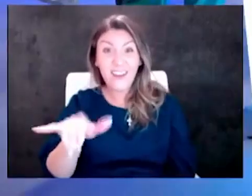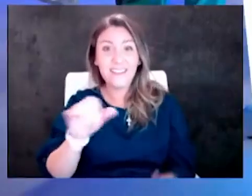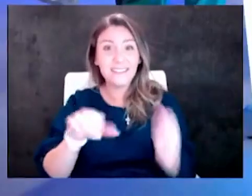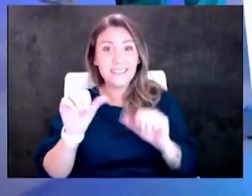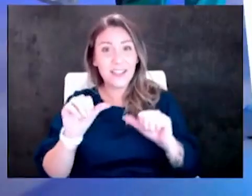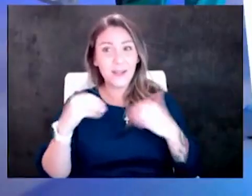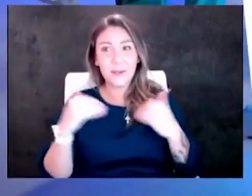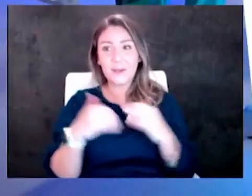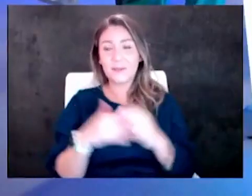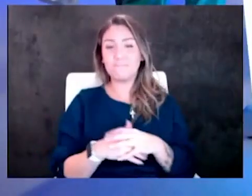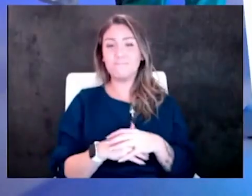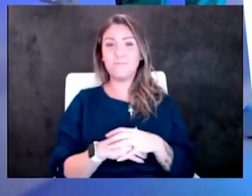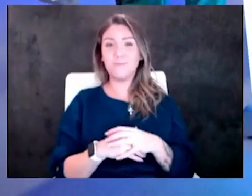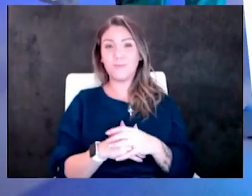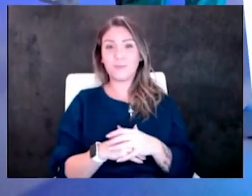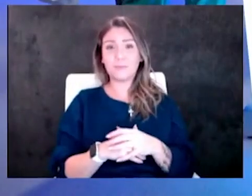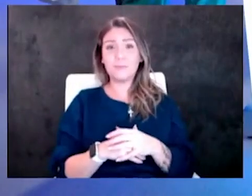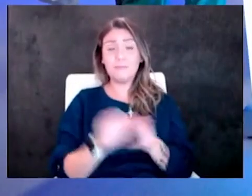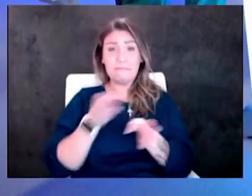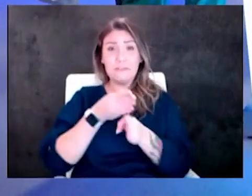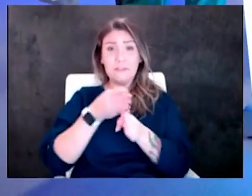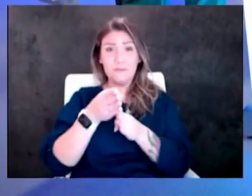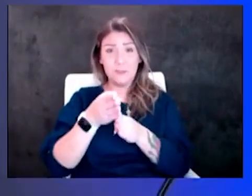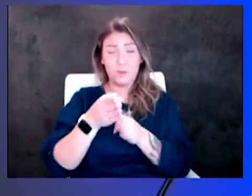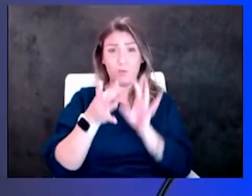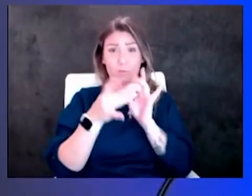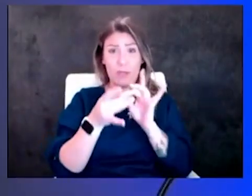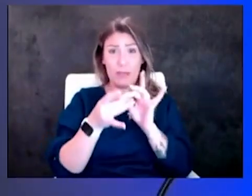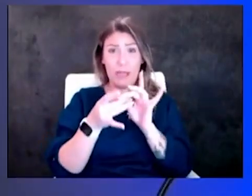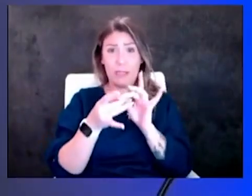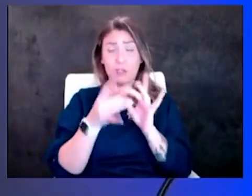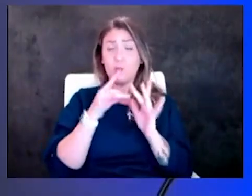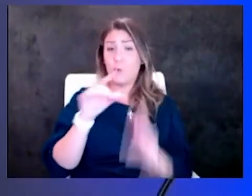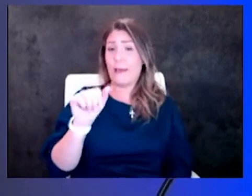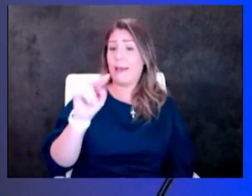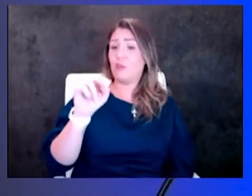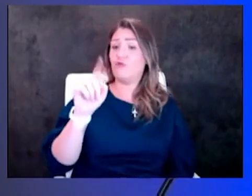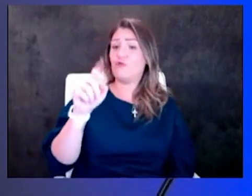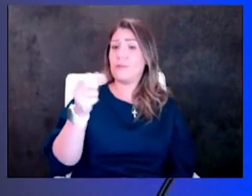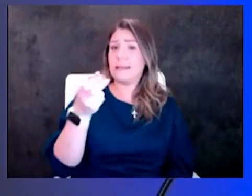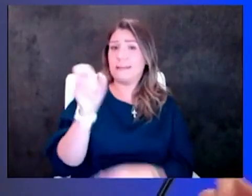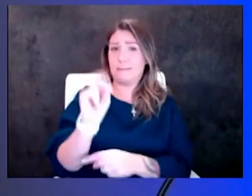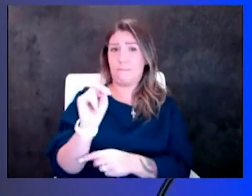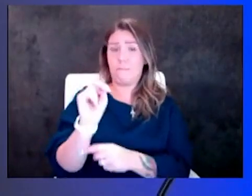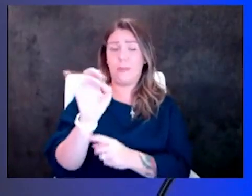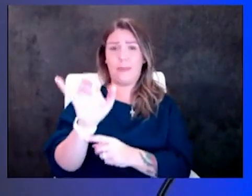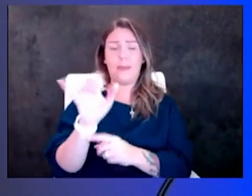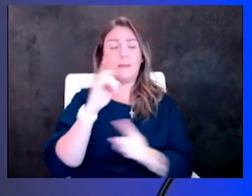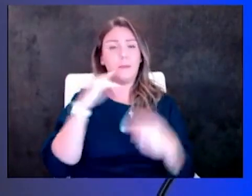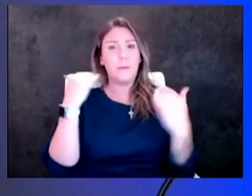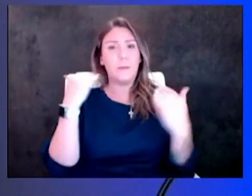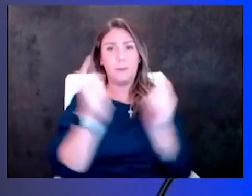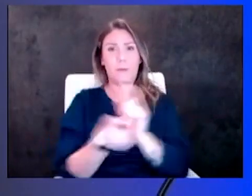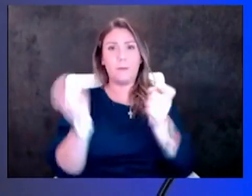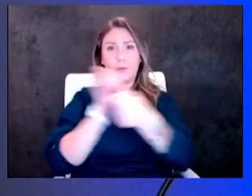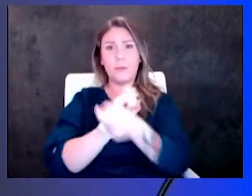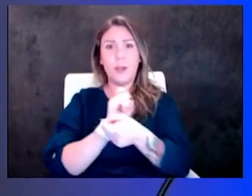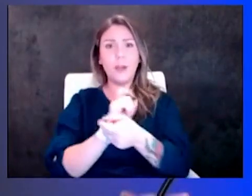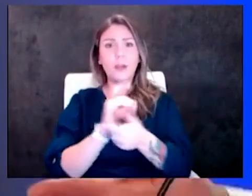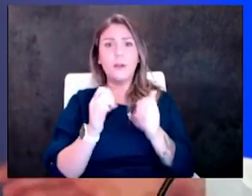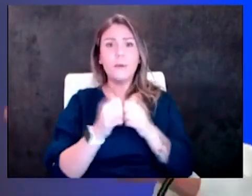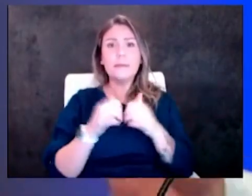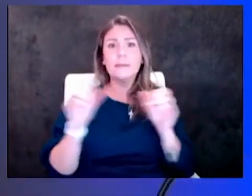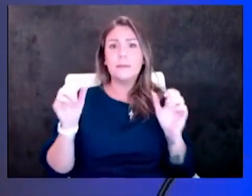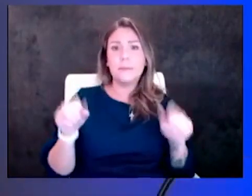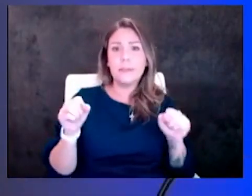Yeah, and in the field of aneurysms specifically, there's been a remarkable change, even in our ability, since I